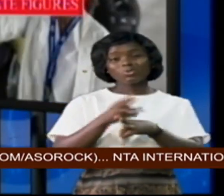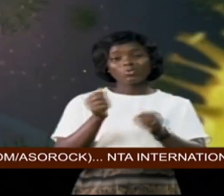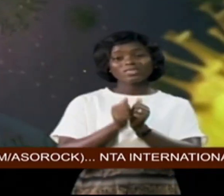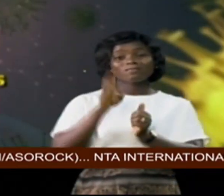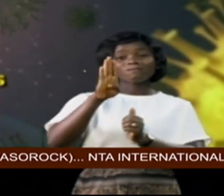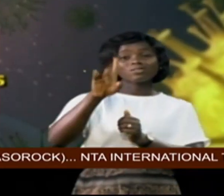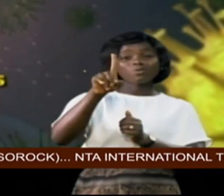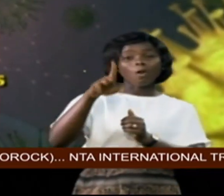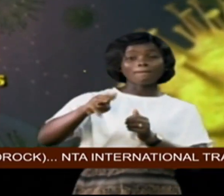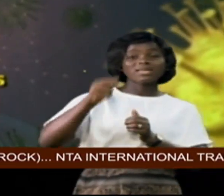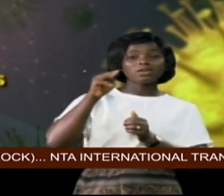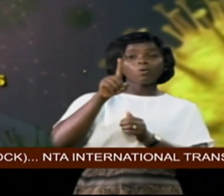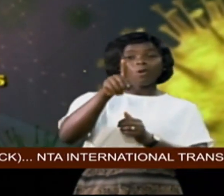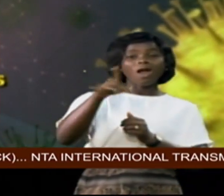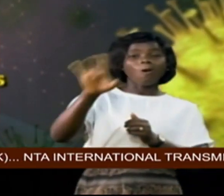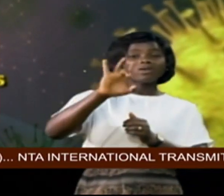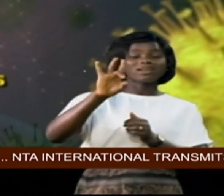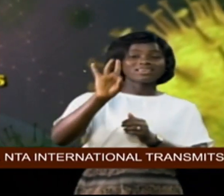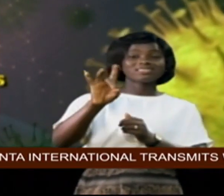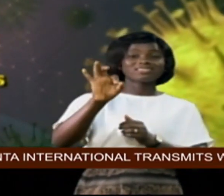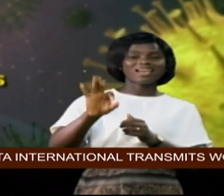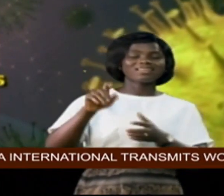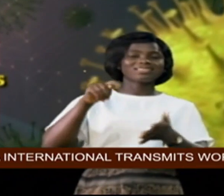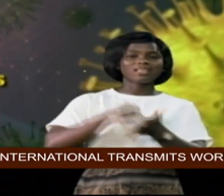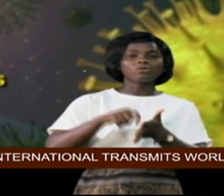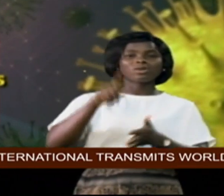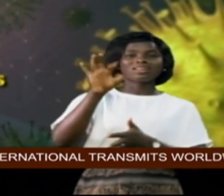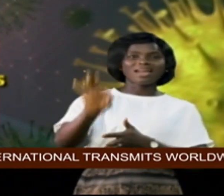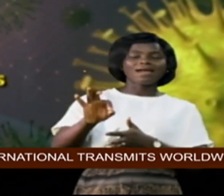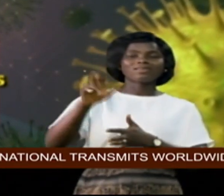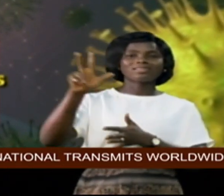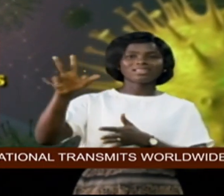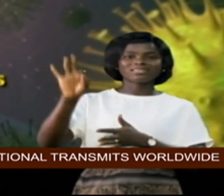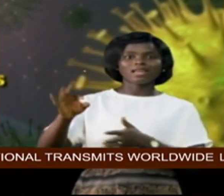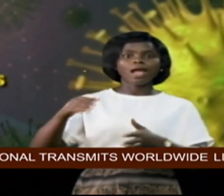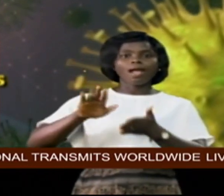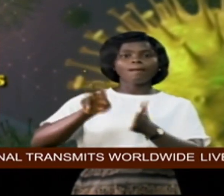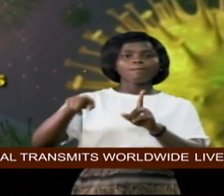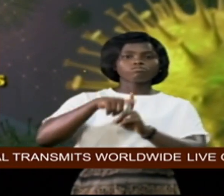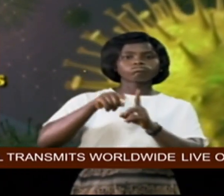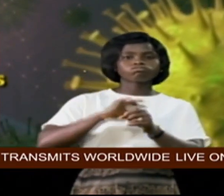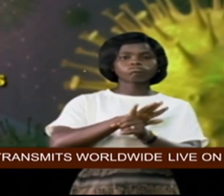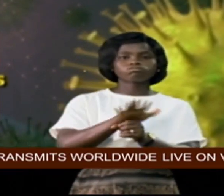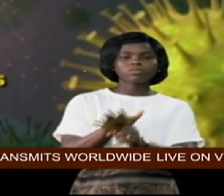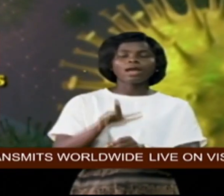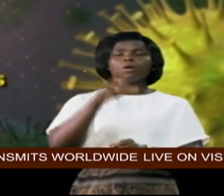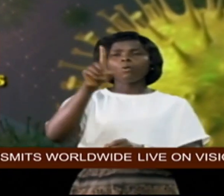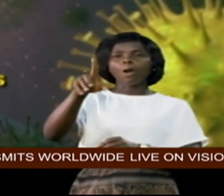41,189,939 confirmed cases and